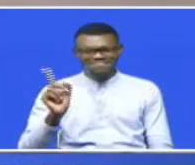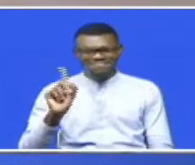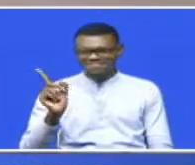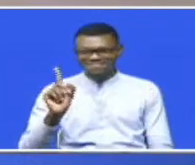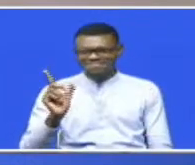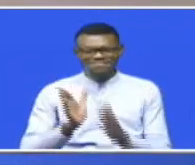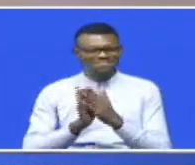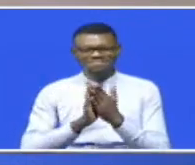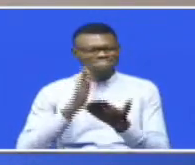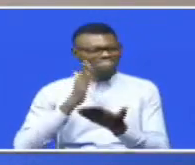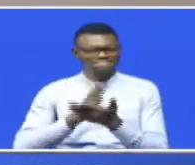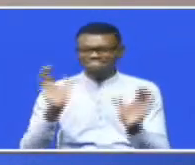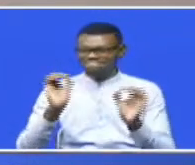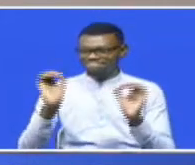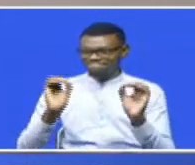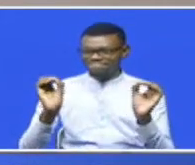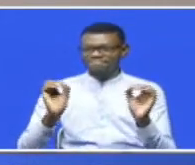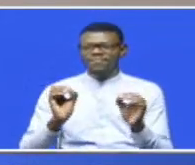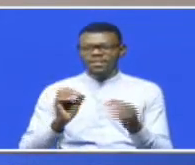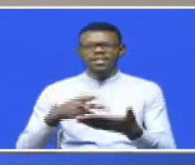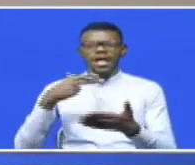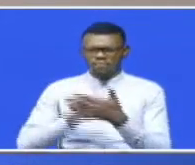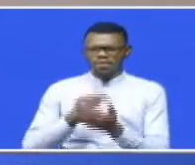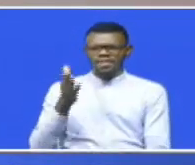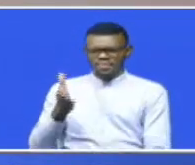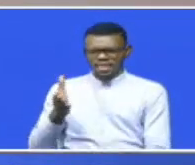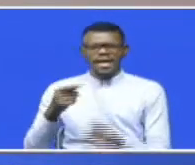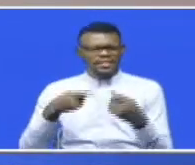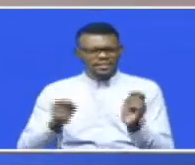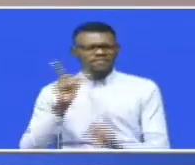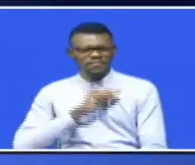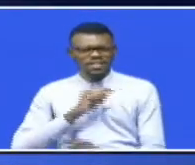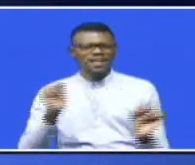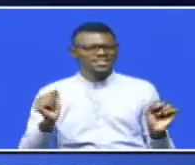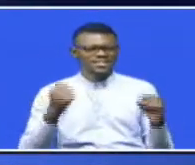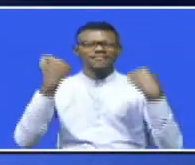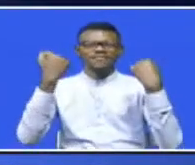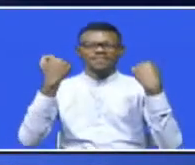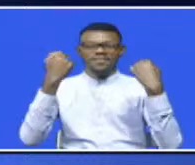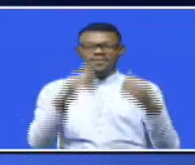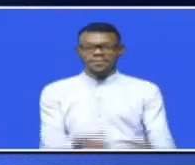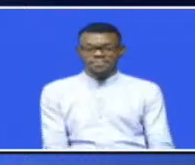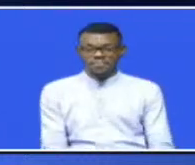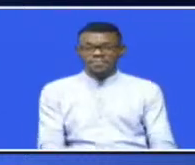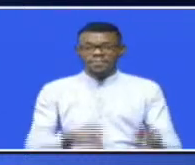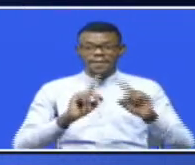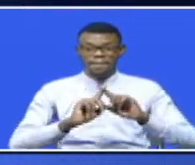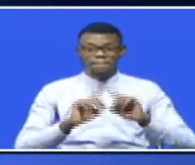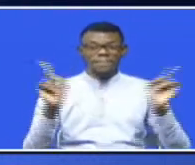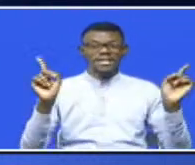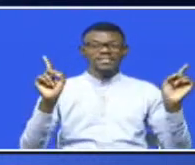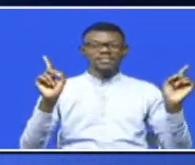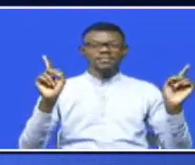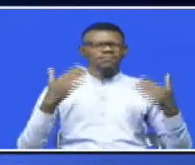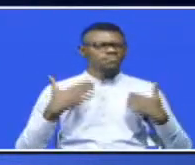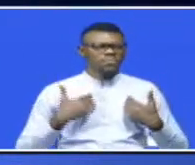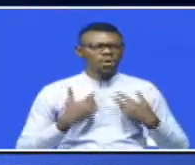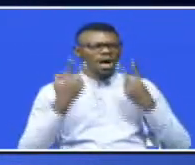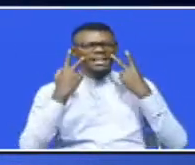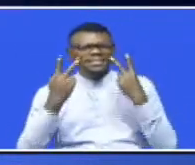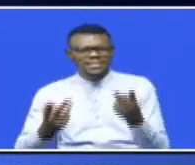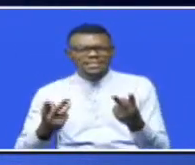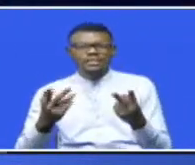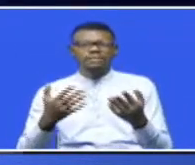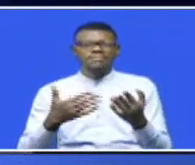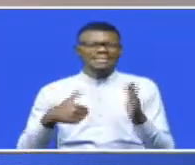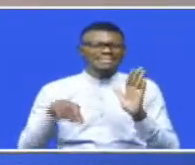are not true. These vaccines have been tested. These vaccines are safe. But what specialists term as common side effects